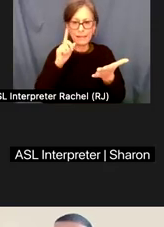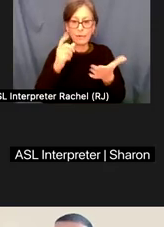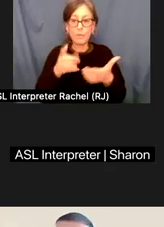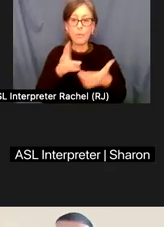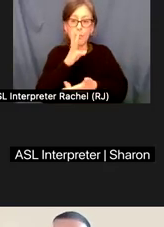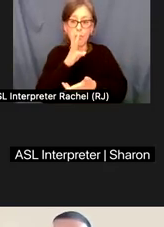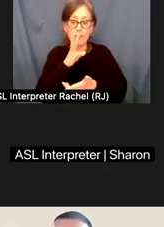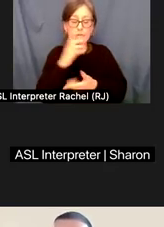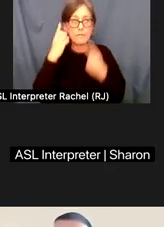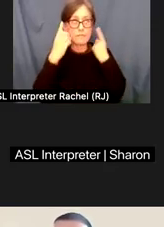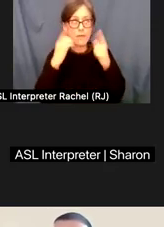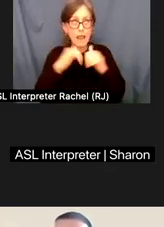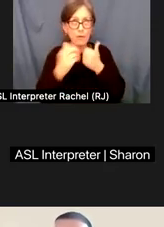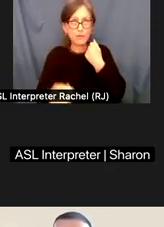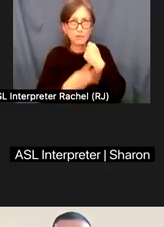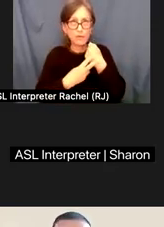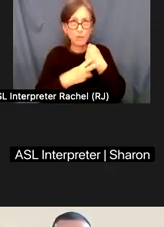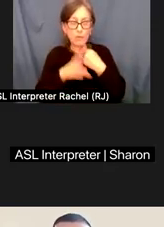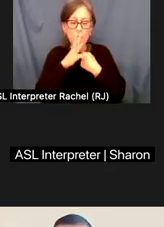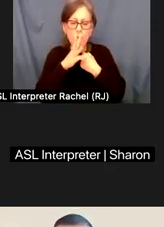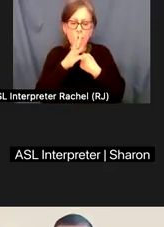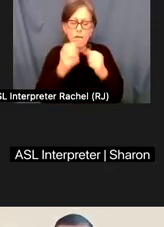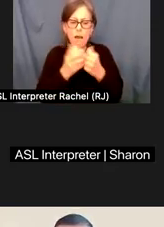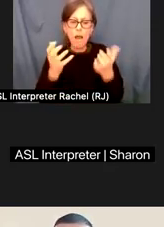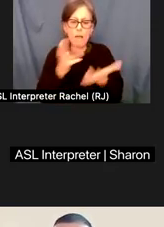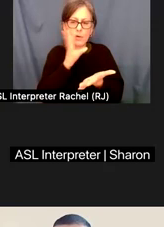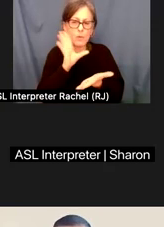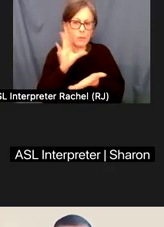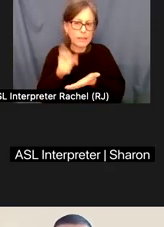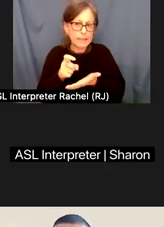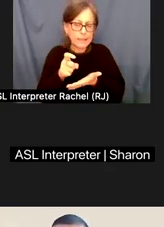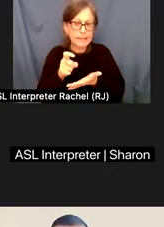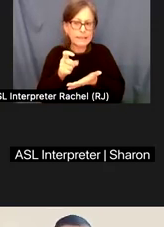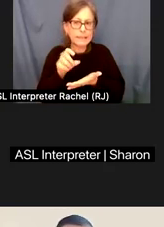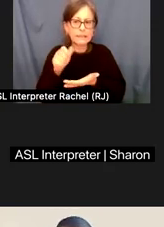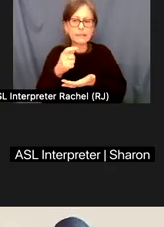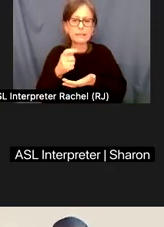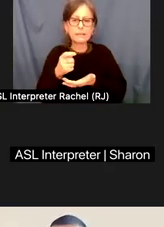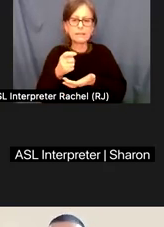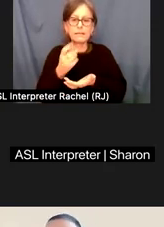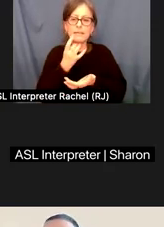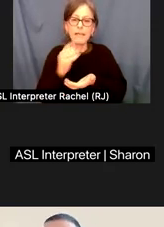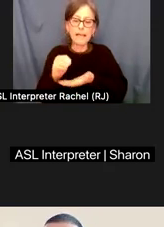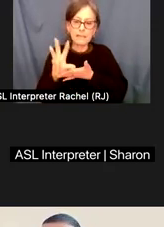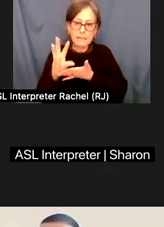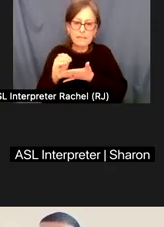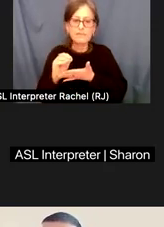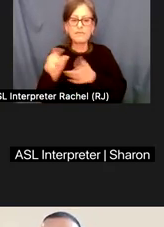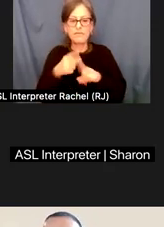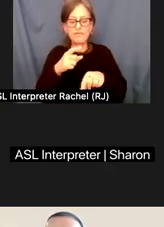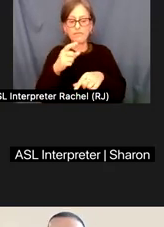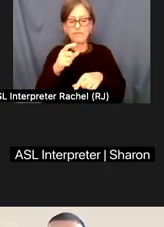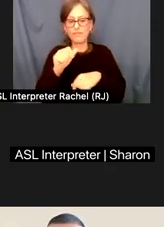Water, thinking about how we store water, how much water we're going to need, flashlights, batteries, first aid kits, you see the list. I'm